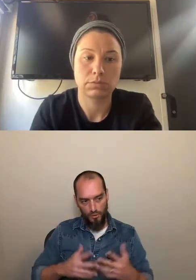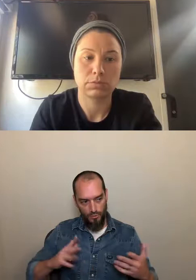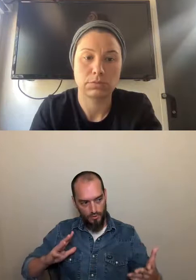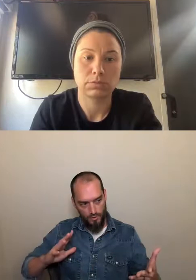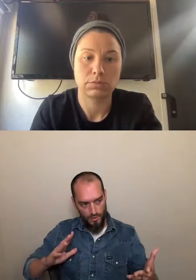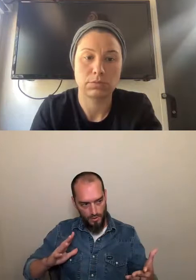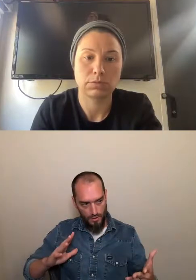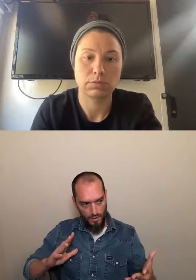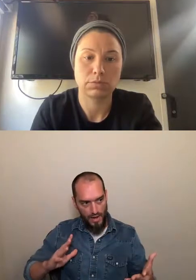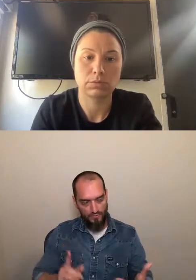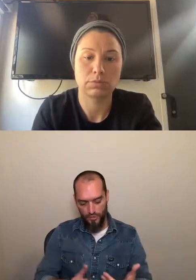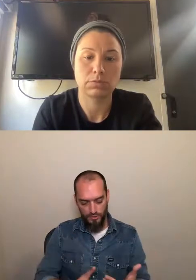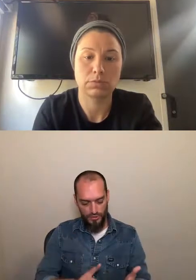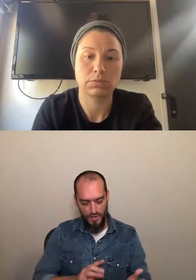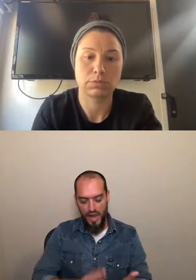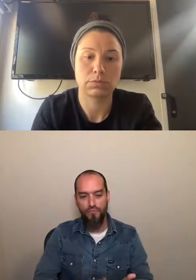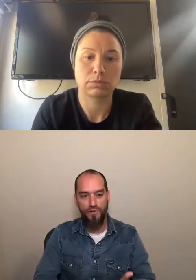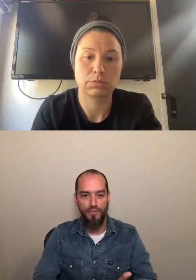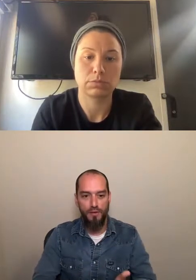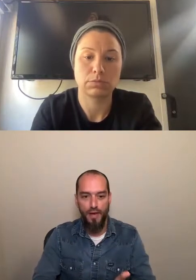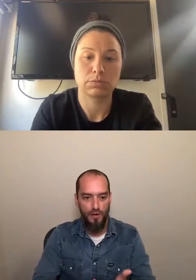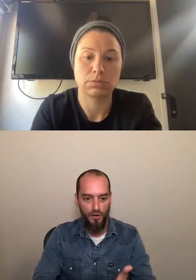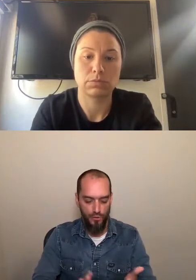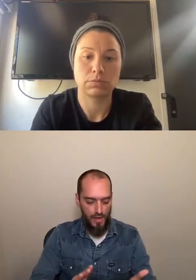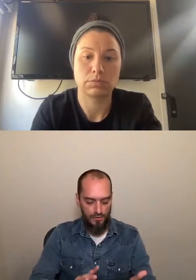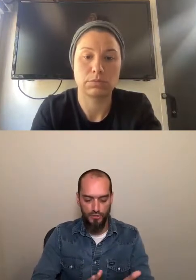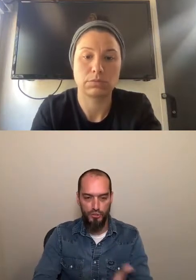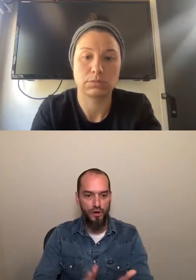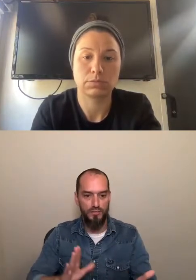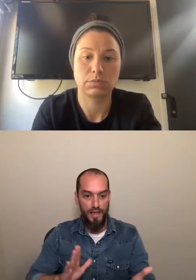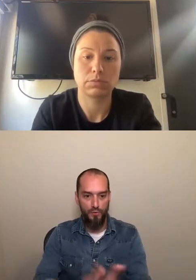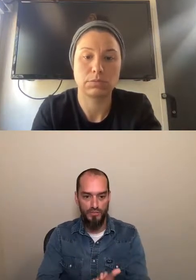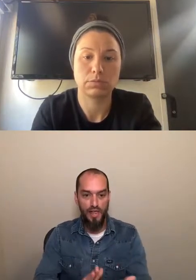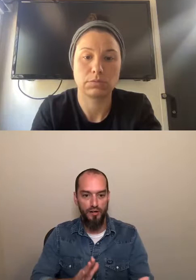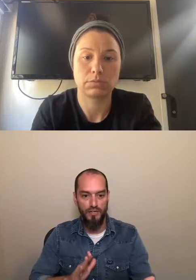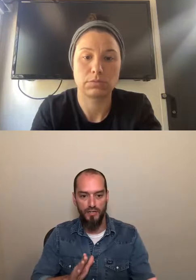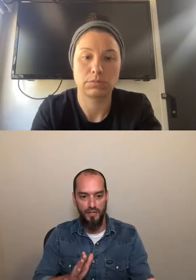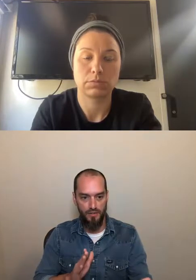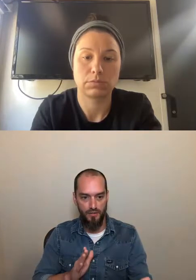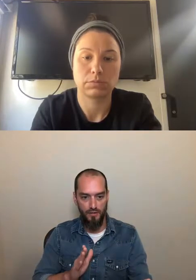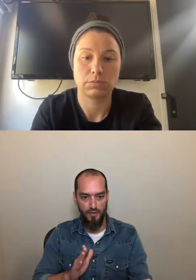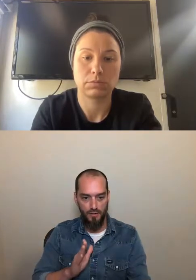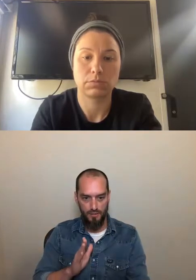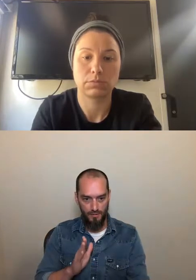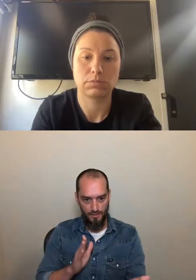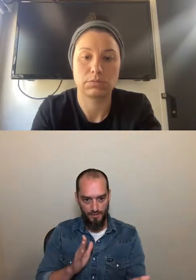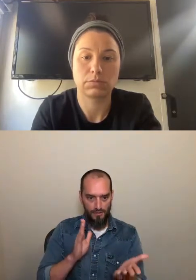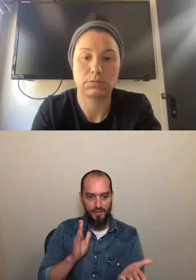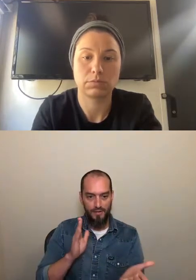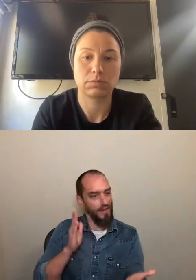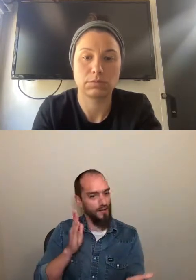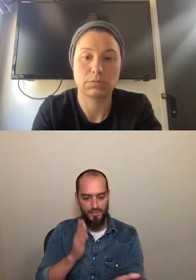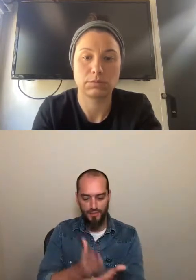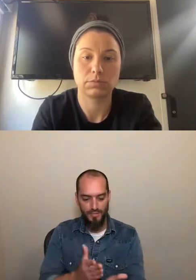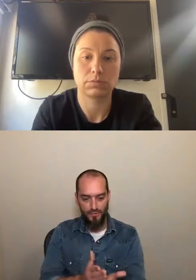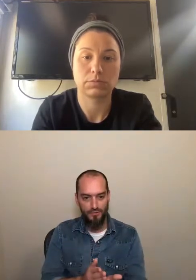So I have to understand everything about a home, how it's constructed, how is air getting in. A lot